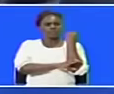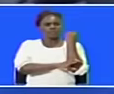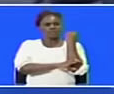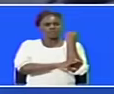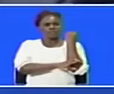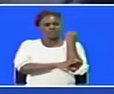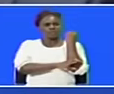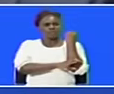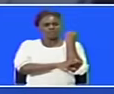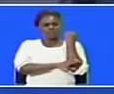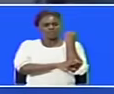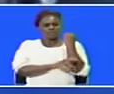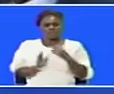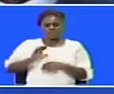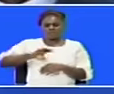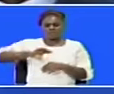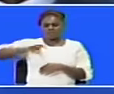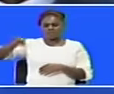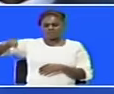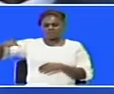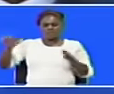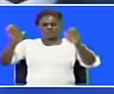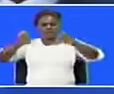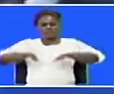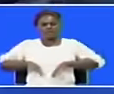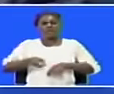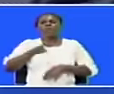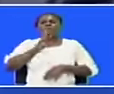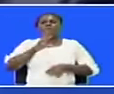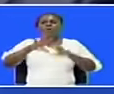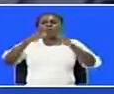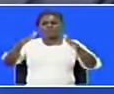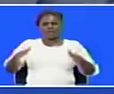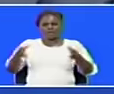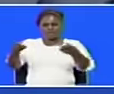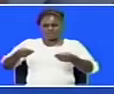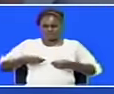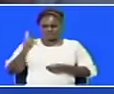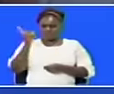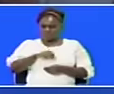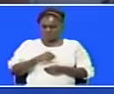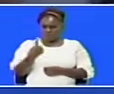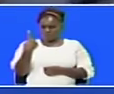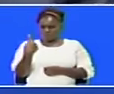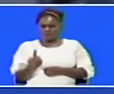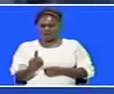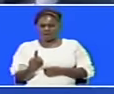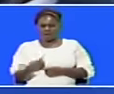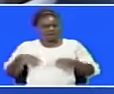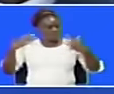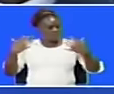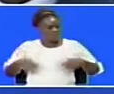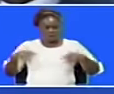with hills and valleys and lakes and oceans. It is one